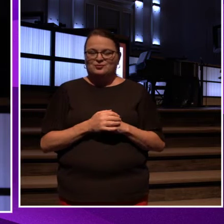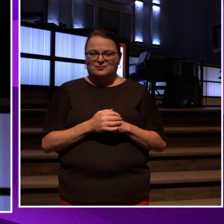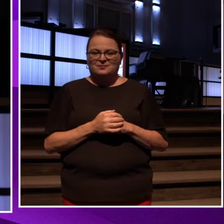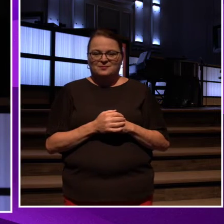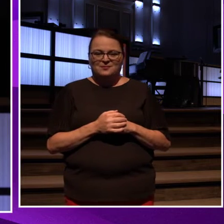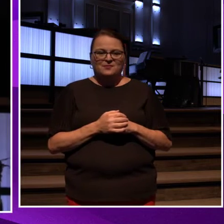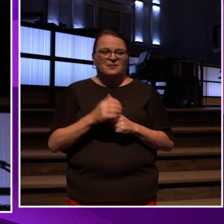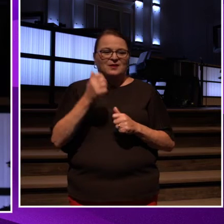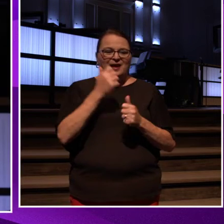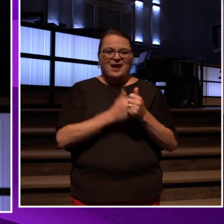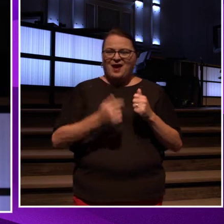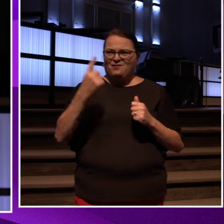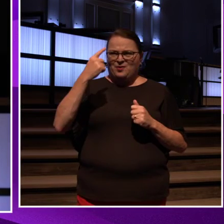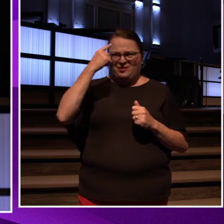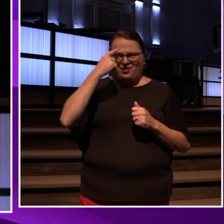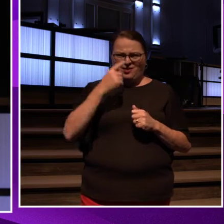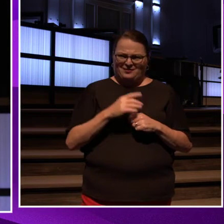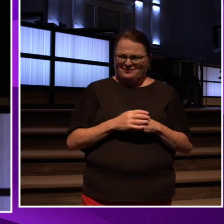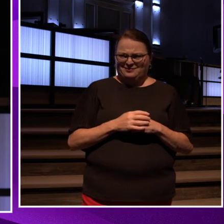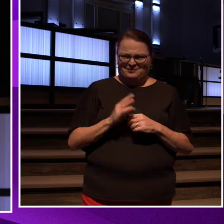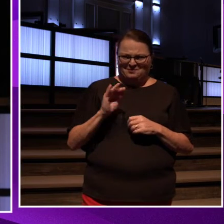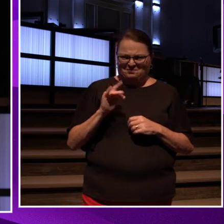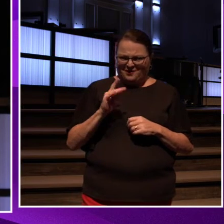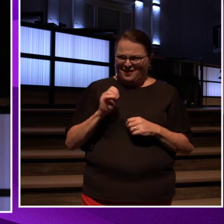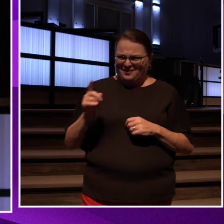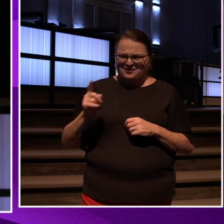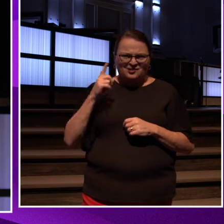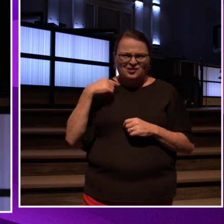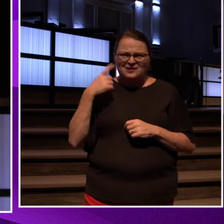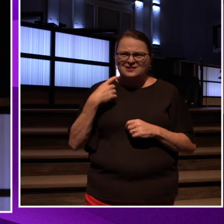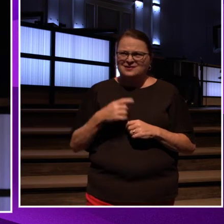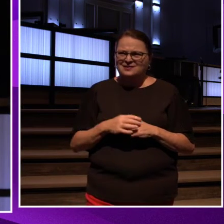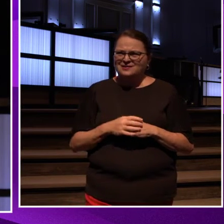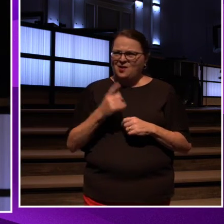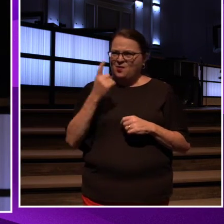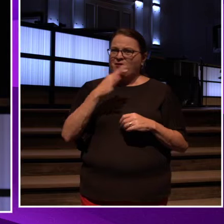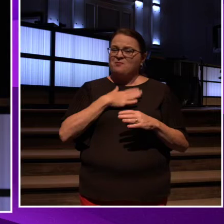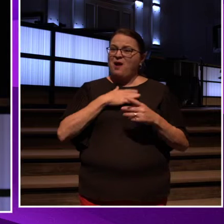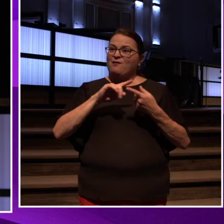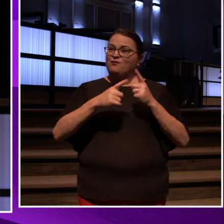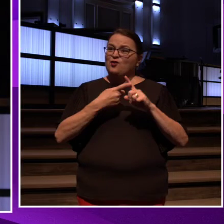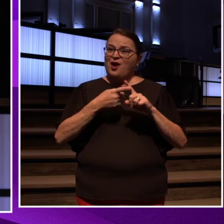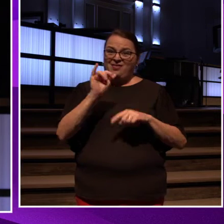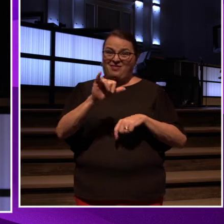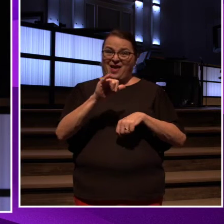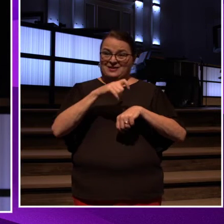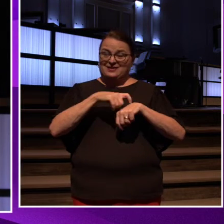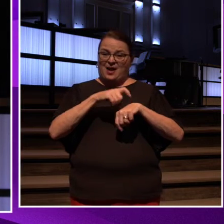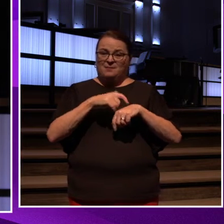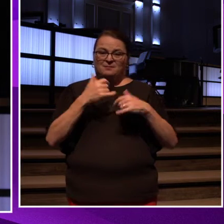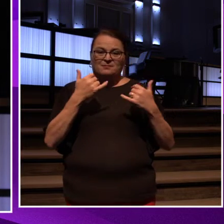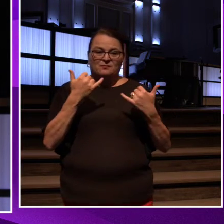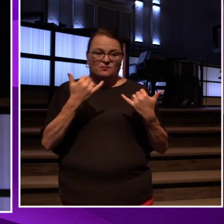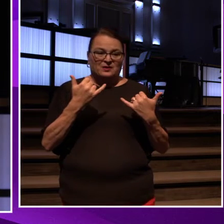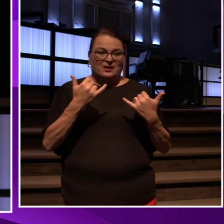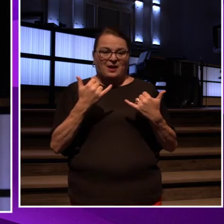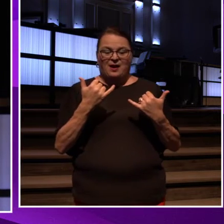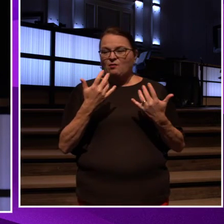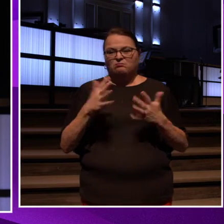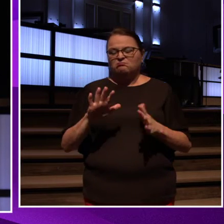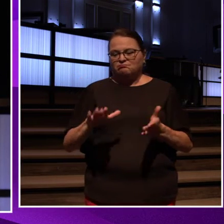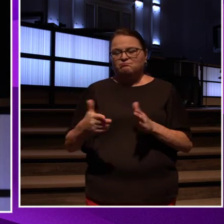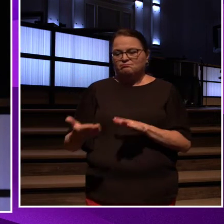Everybody thought I'd lost my mind. One of my closest friends at that time, who's now passed from this